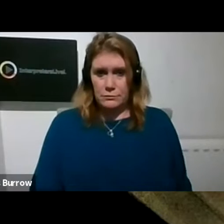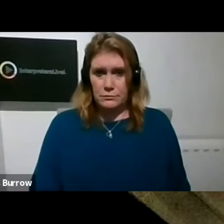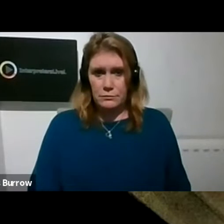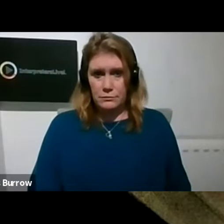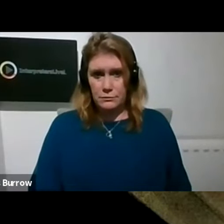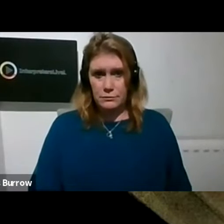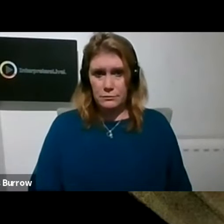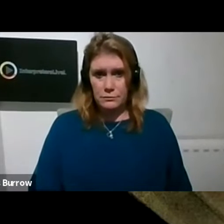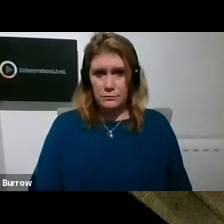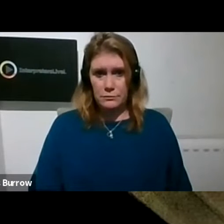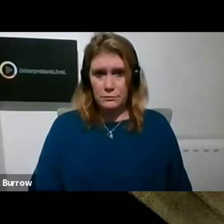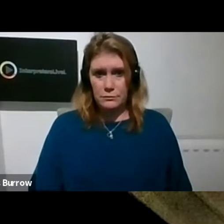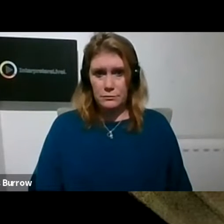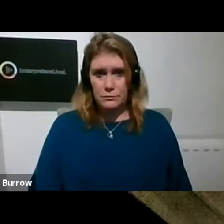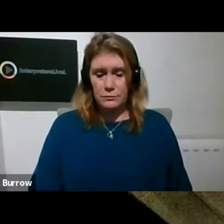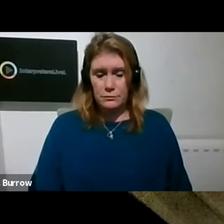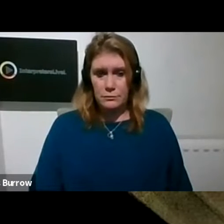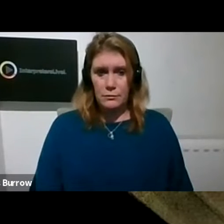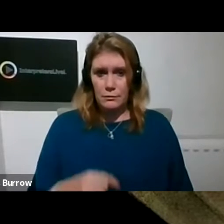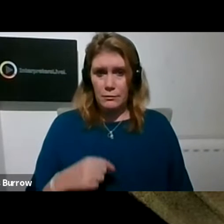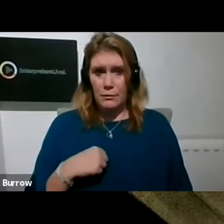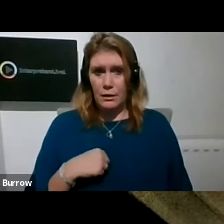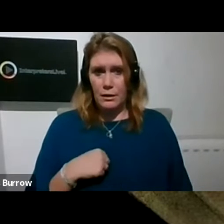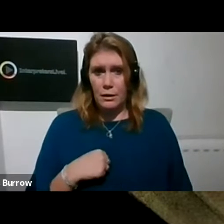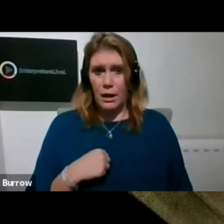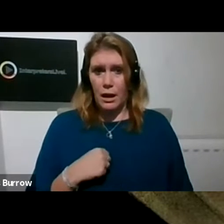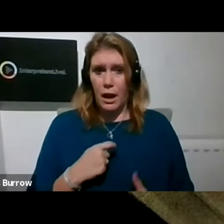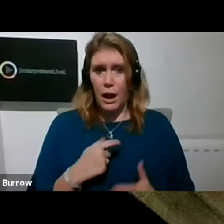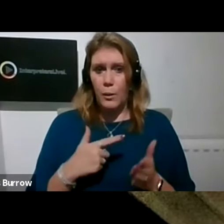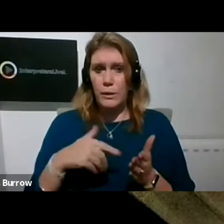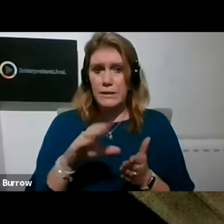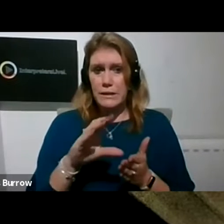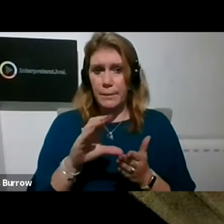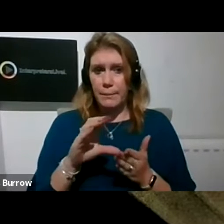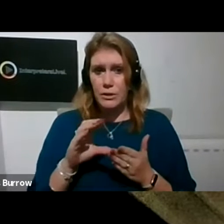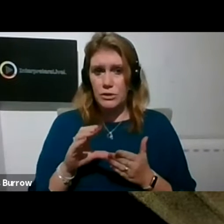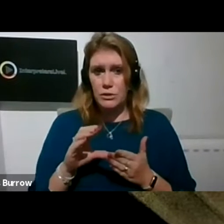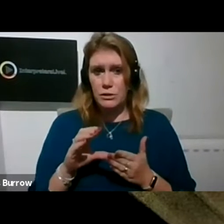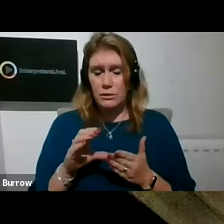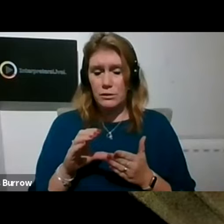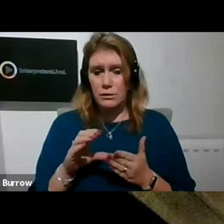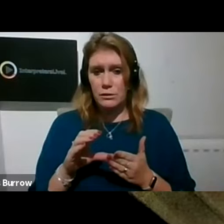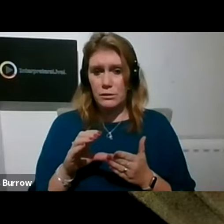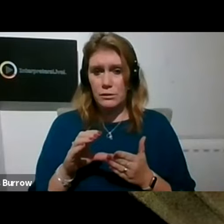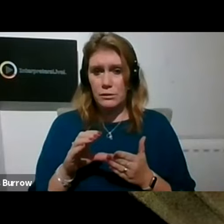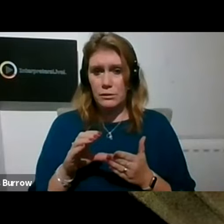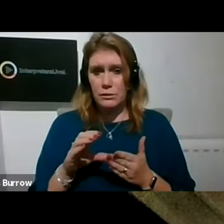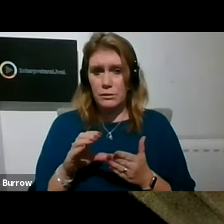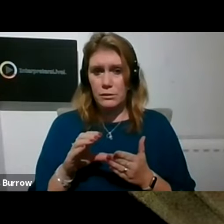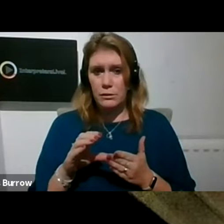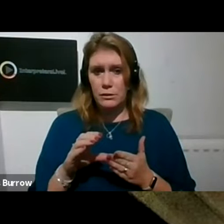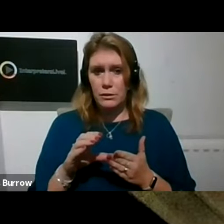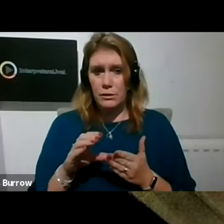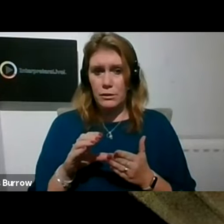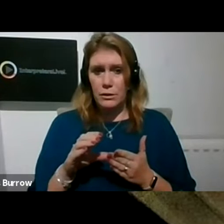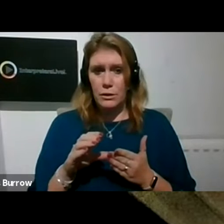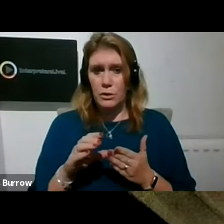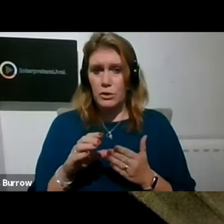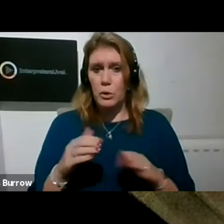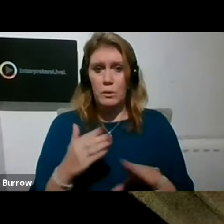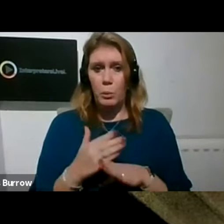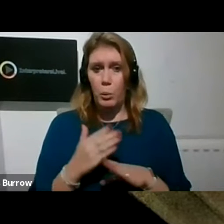I was commissioned to do a piece for the Power Orchestra, and that's where I